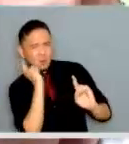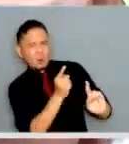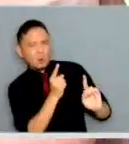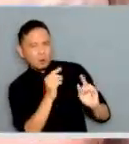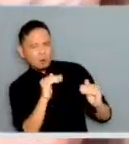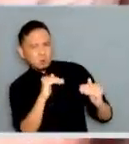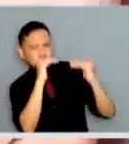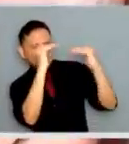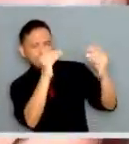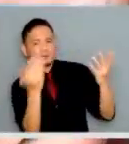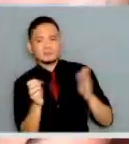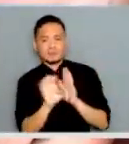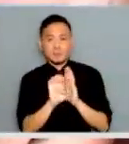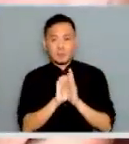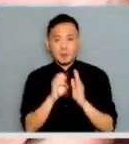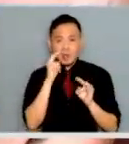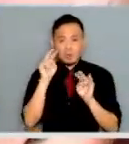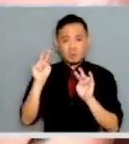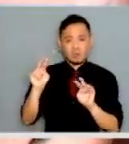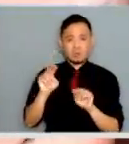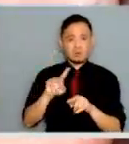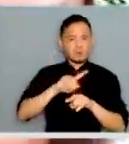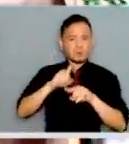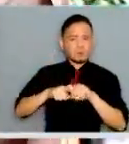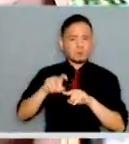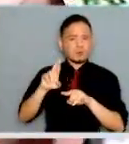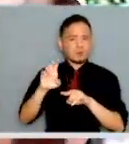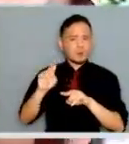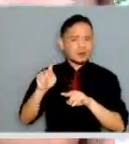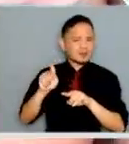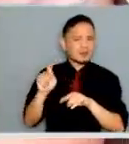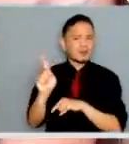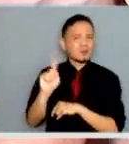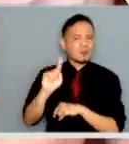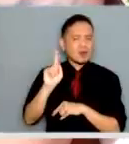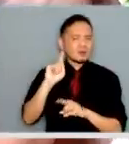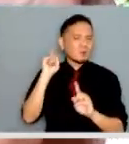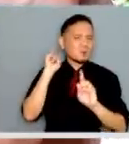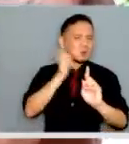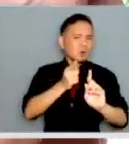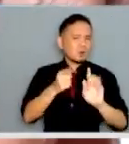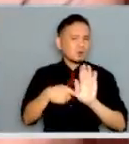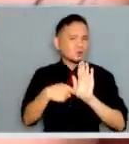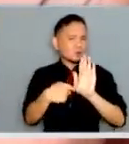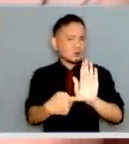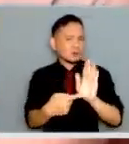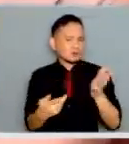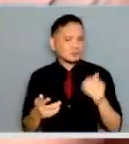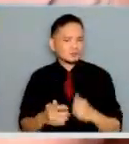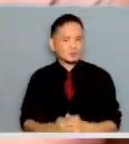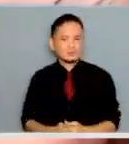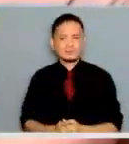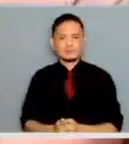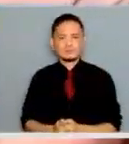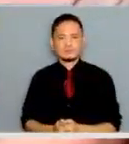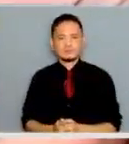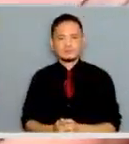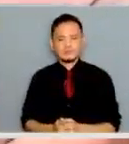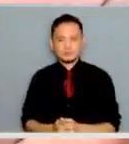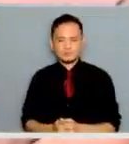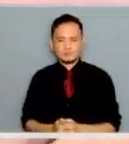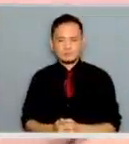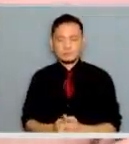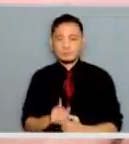ako, nanood ako ng Rent, ano yung pakiramdam ko na gusto nyong iuwi ko? Yes. I think it really goes back